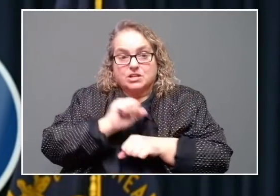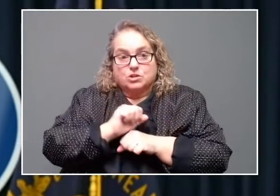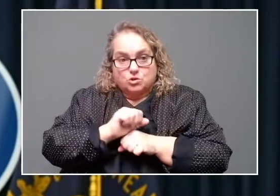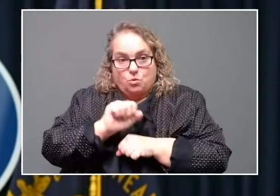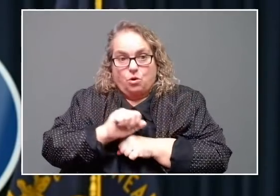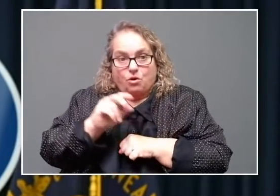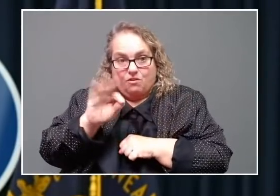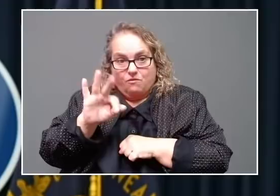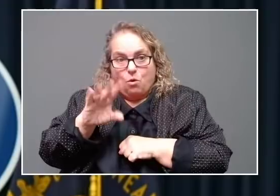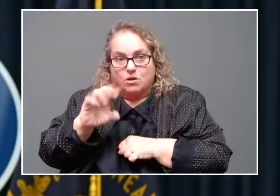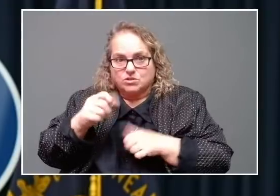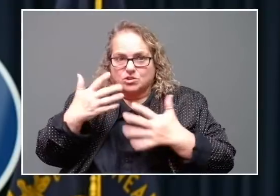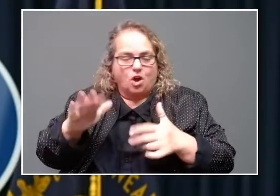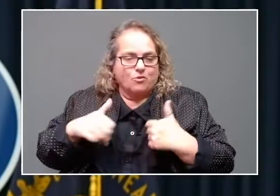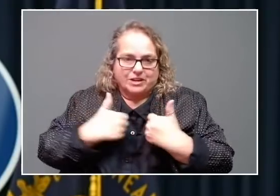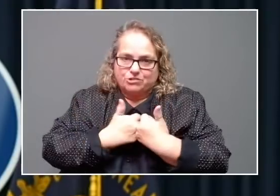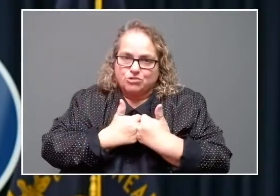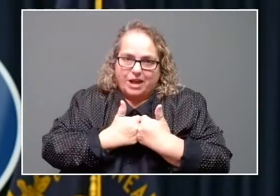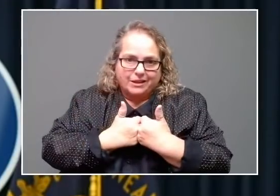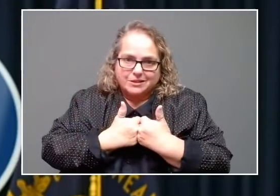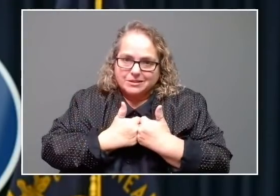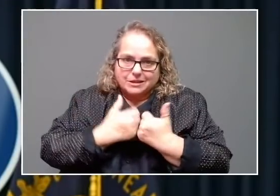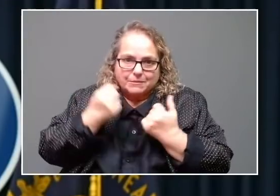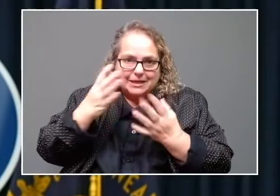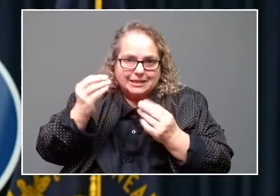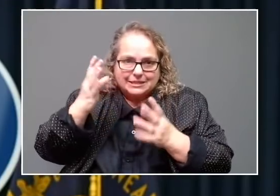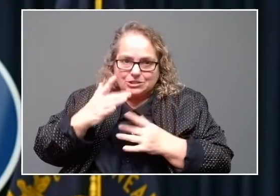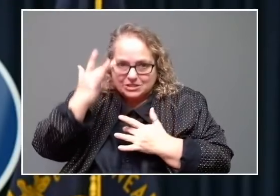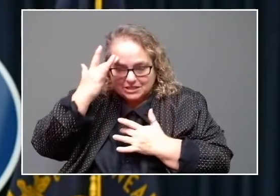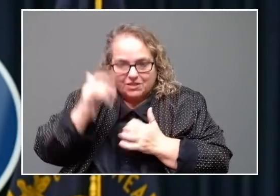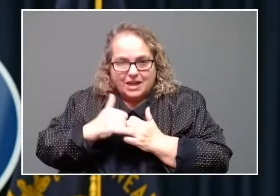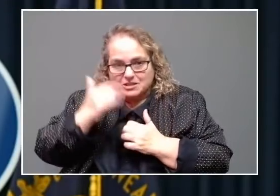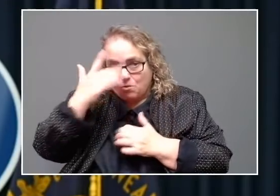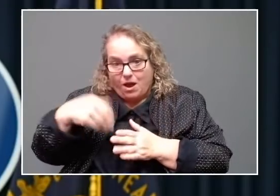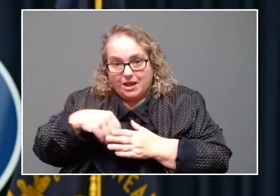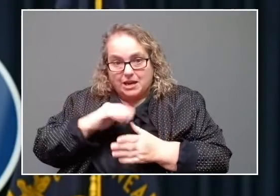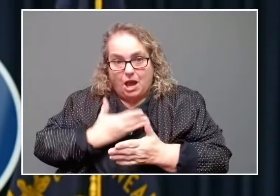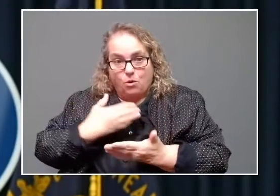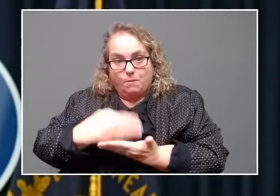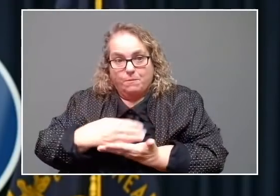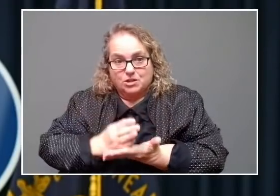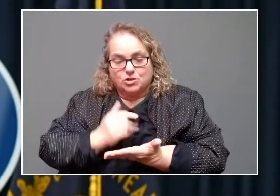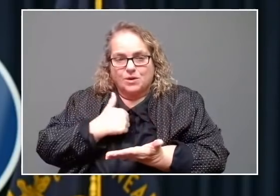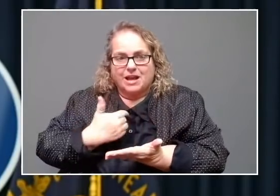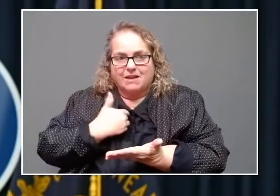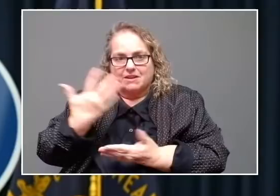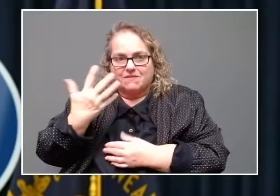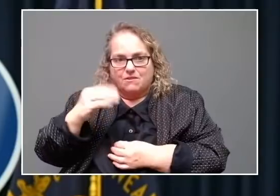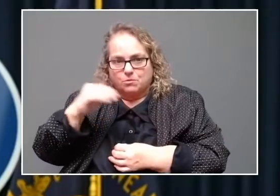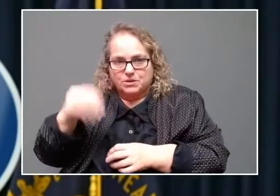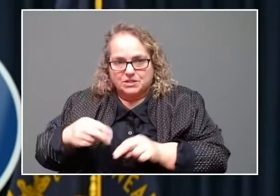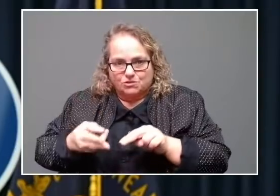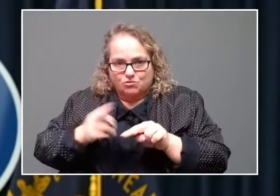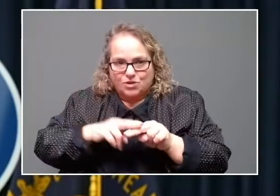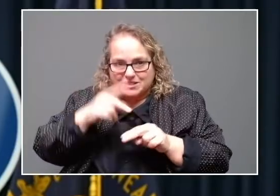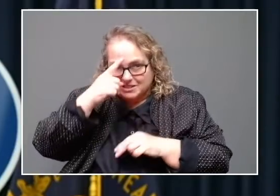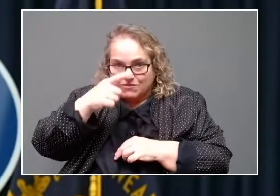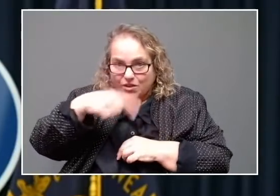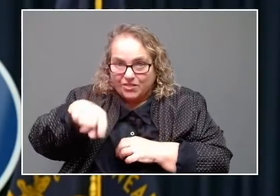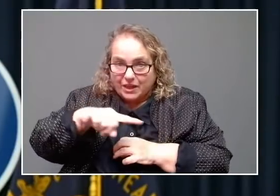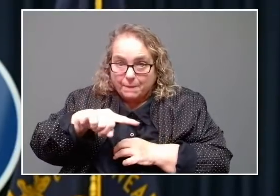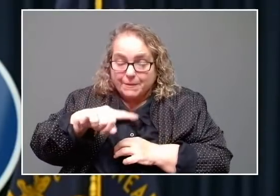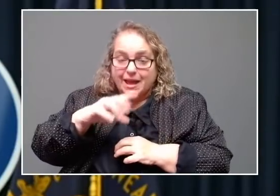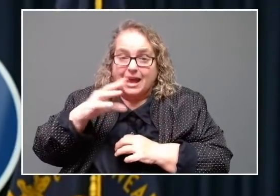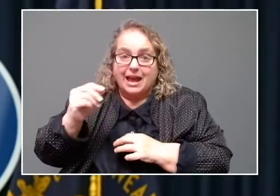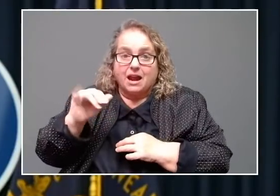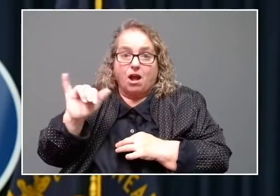a challenging place. That's why in our budget, we have 5% raises for them. And we also have a